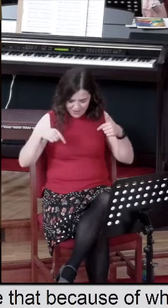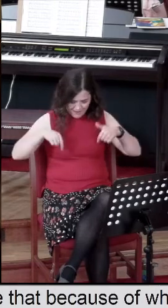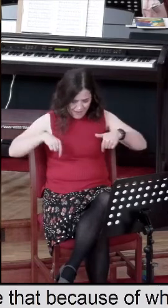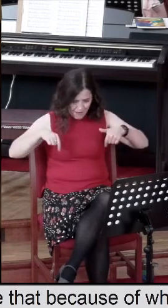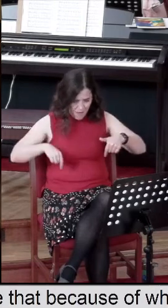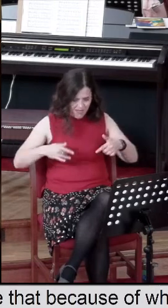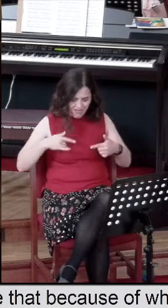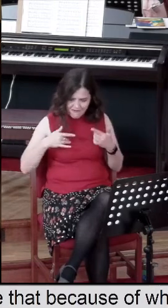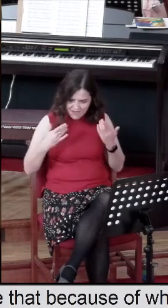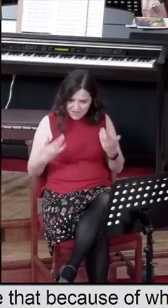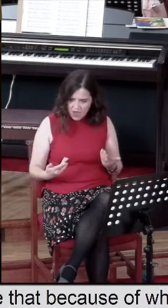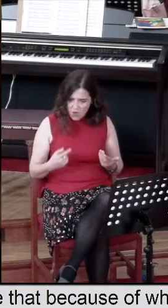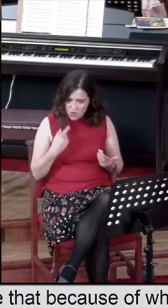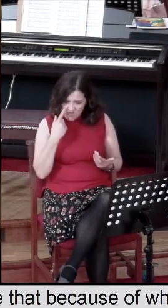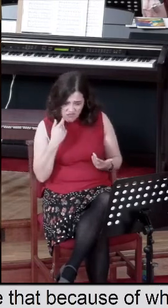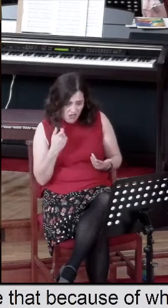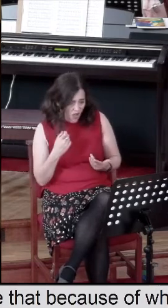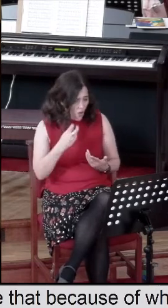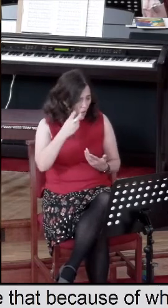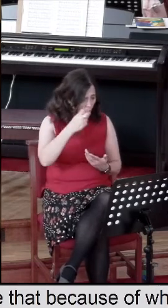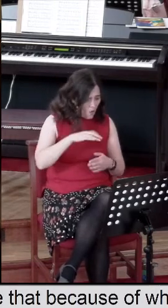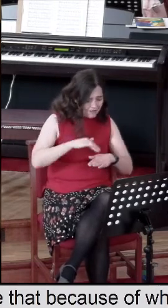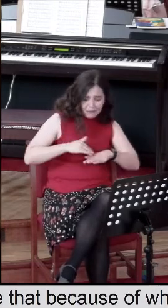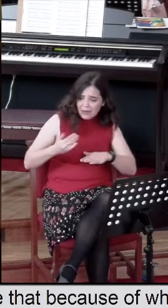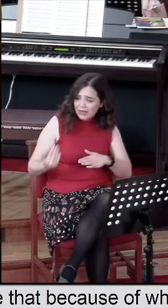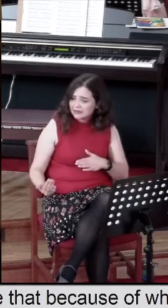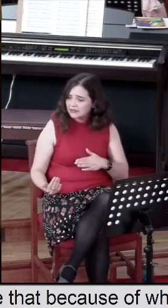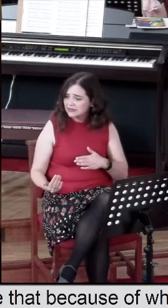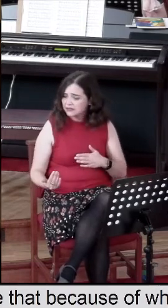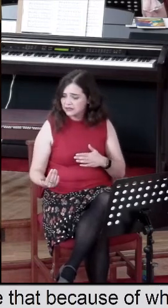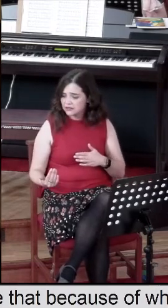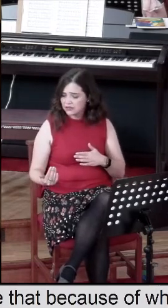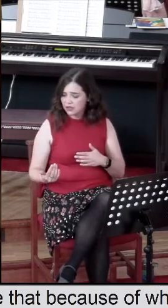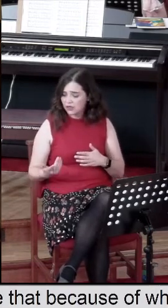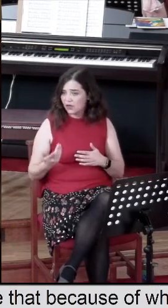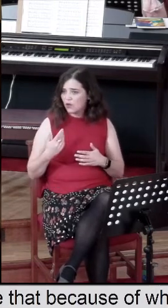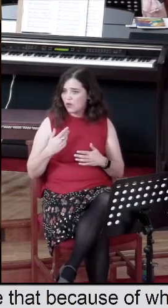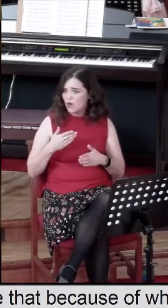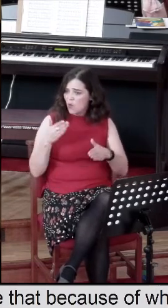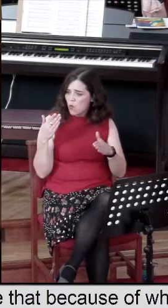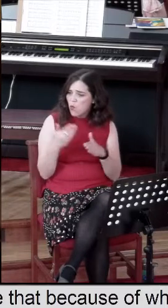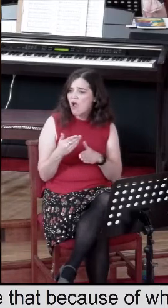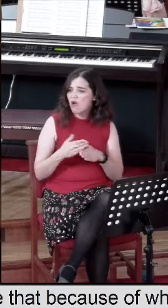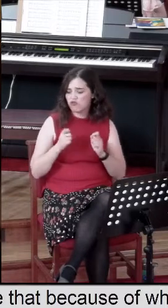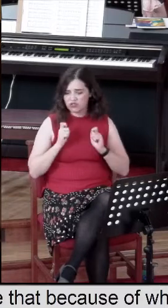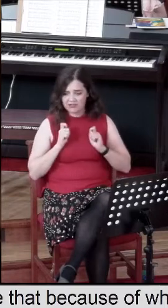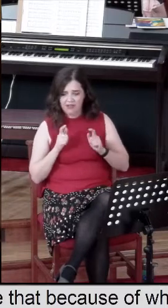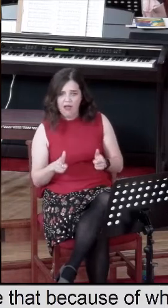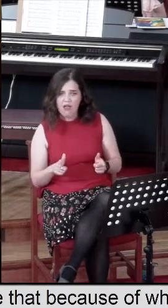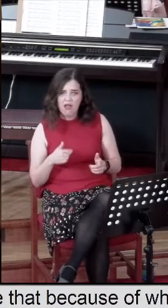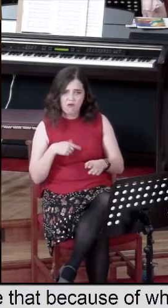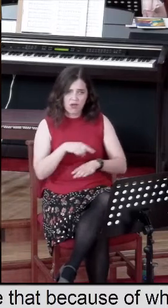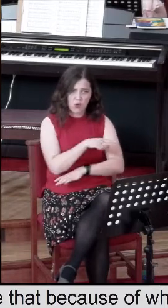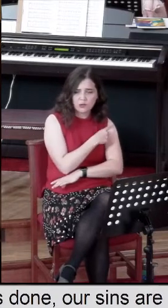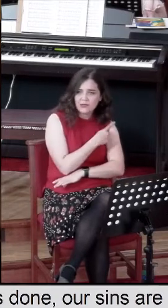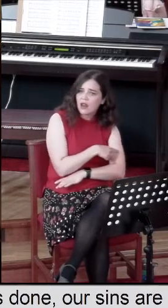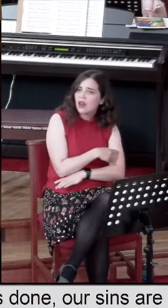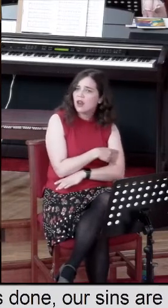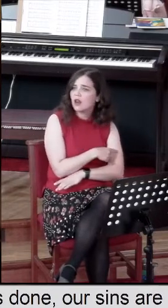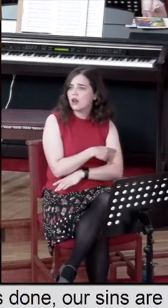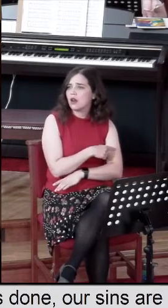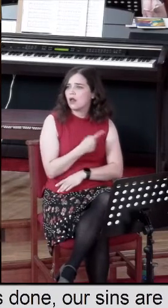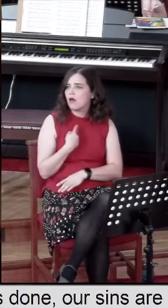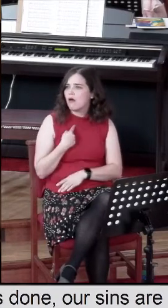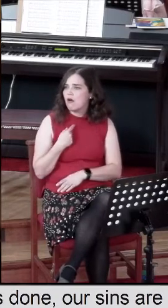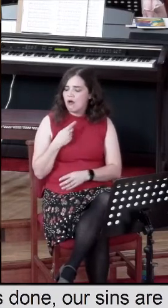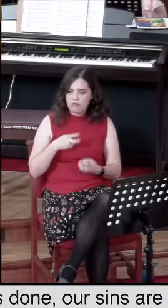young, whether we're old, whether we're at work, whether we're retired, whether we're in hospital, or whether we're